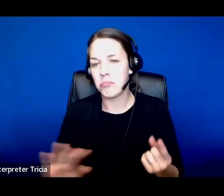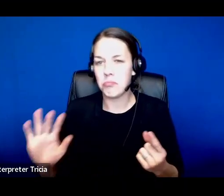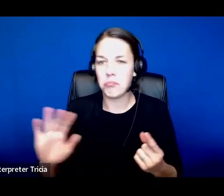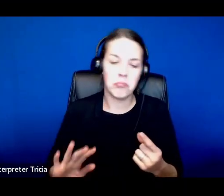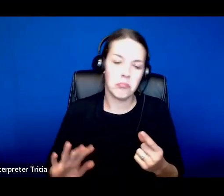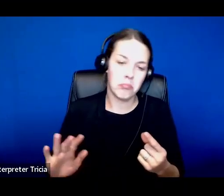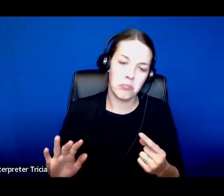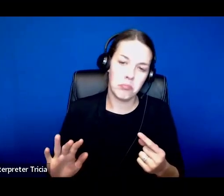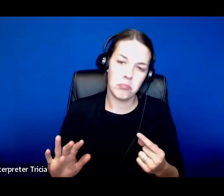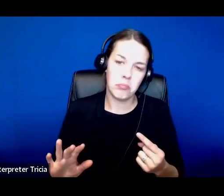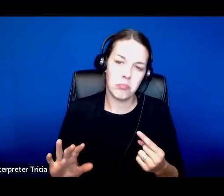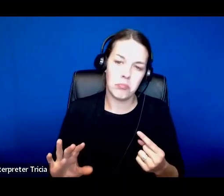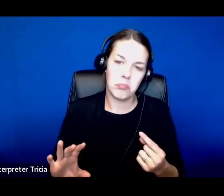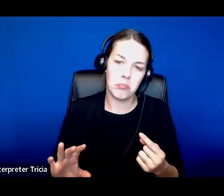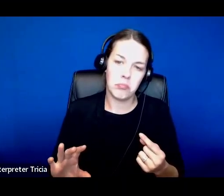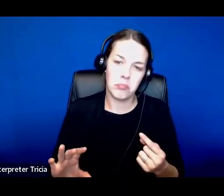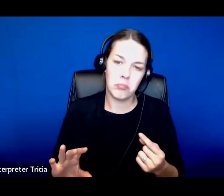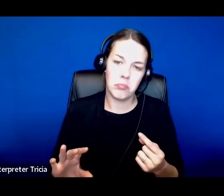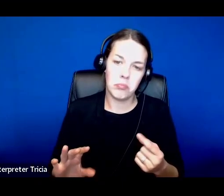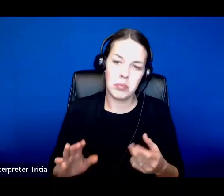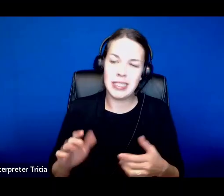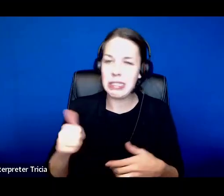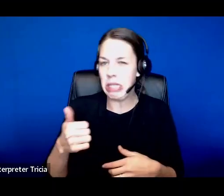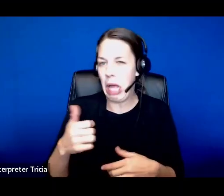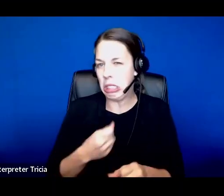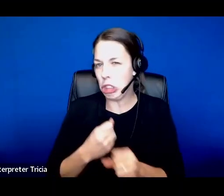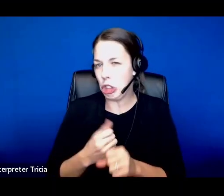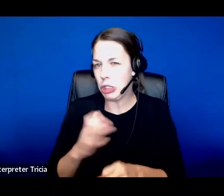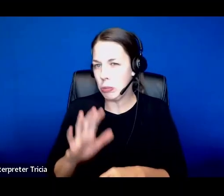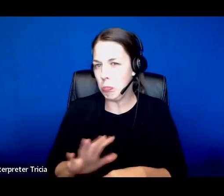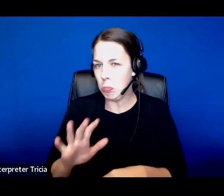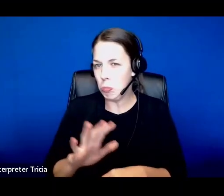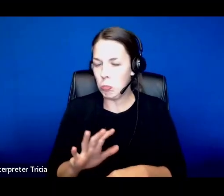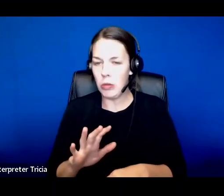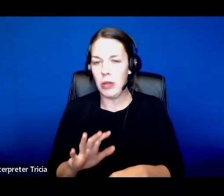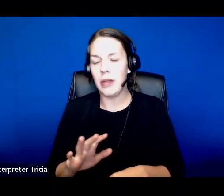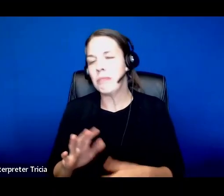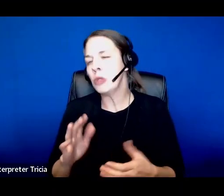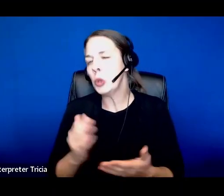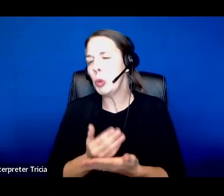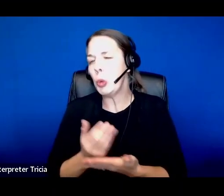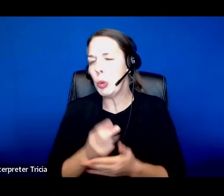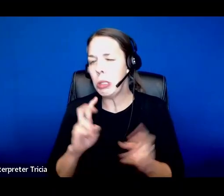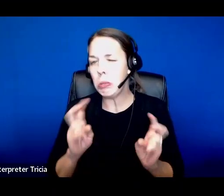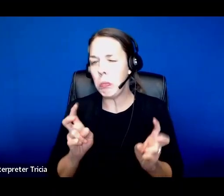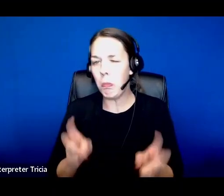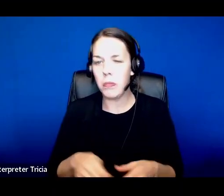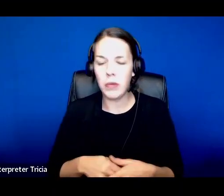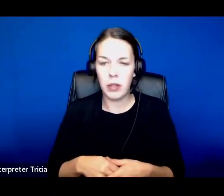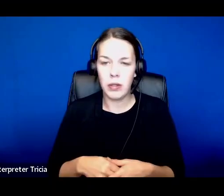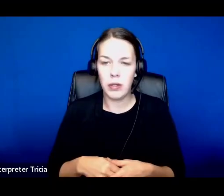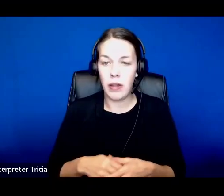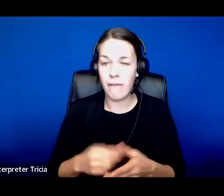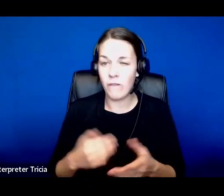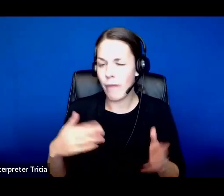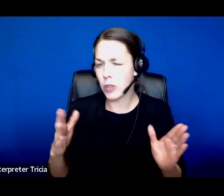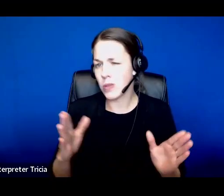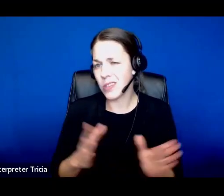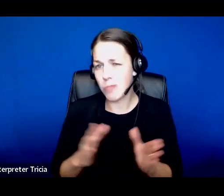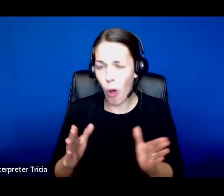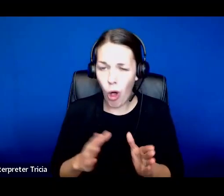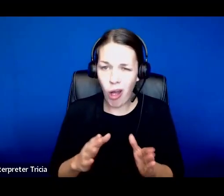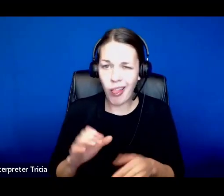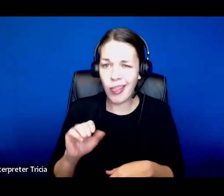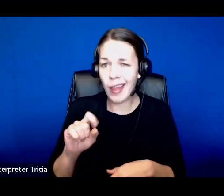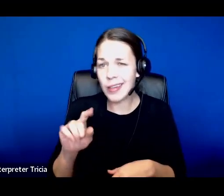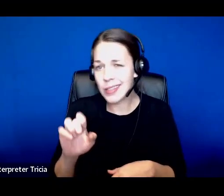to say close to 10 years now, but still relatively new. So it's a way, if you have a small estate,